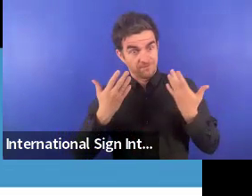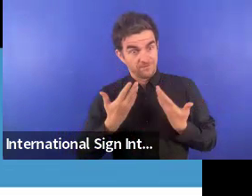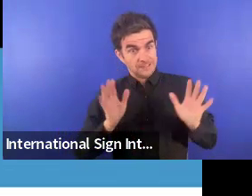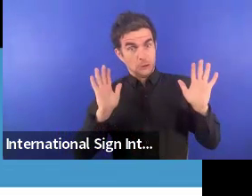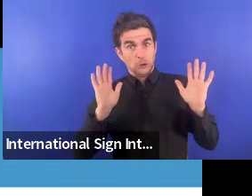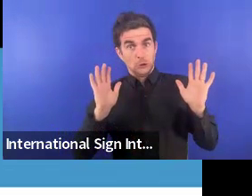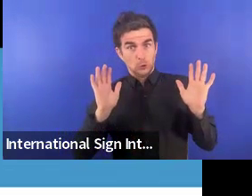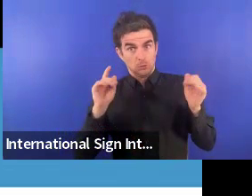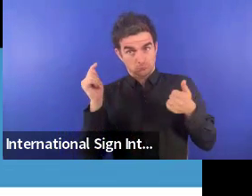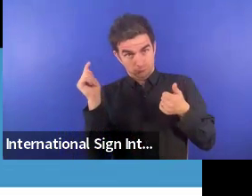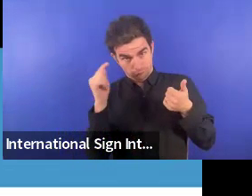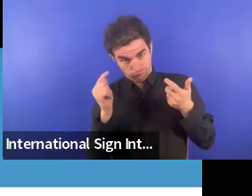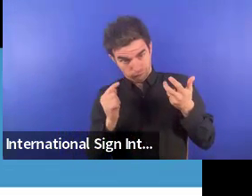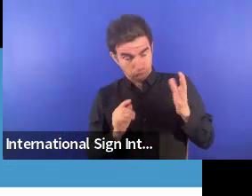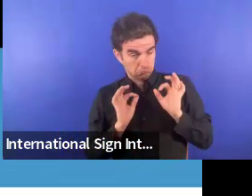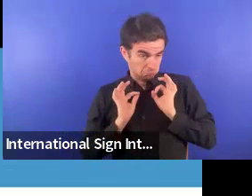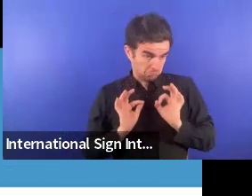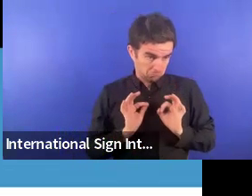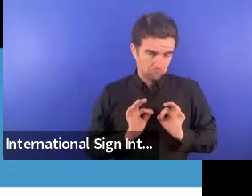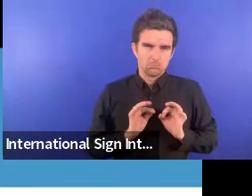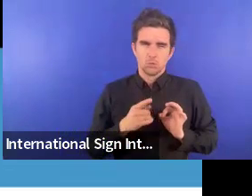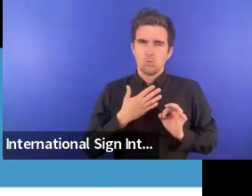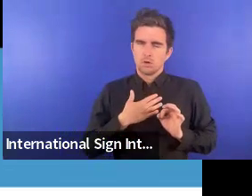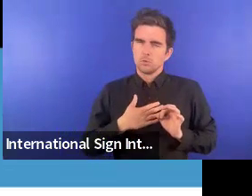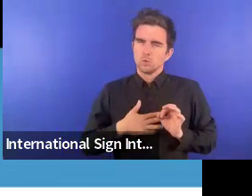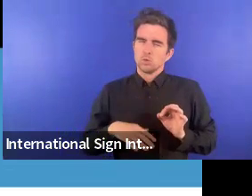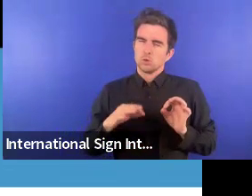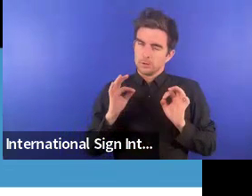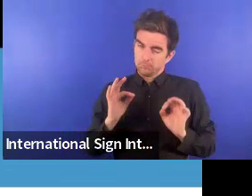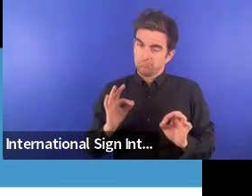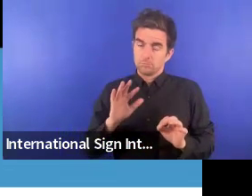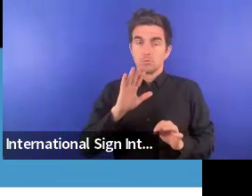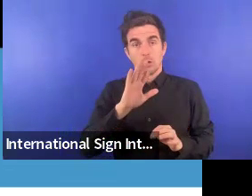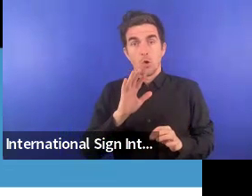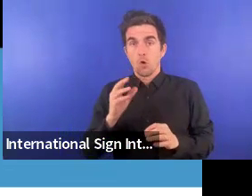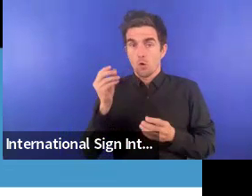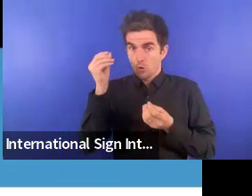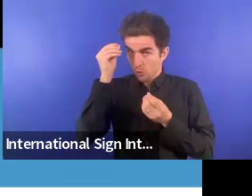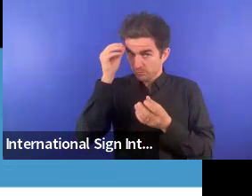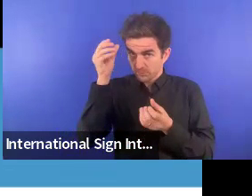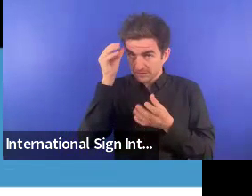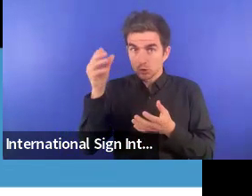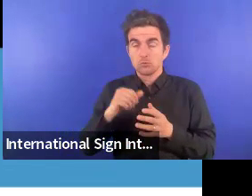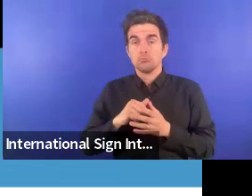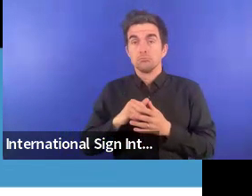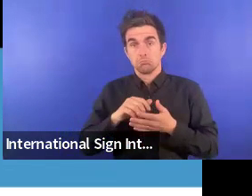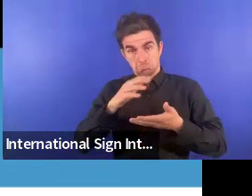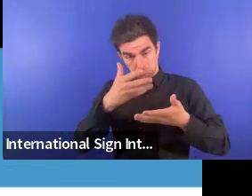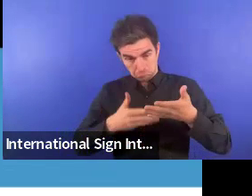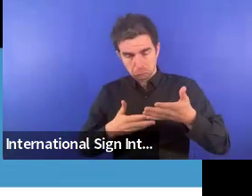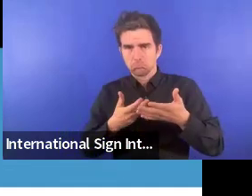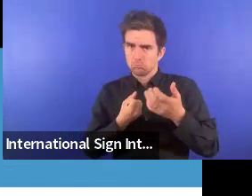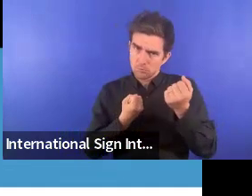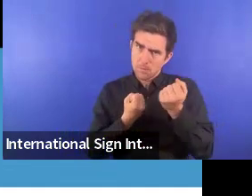that your information, your letter is supported with data, relevant, accurate, recent data, not something from